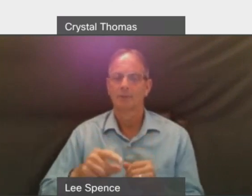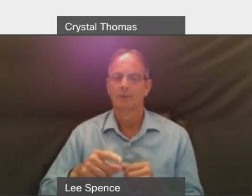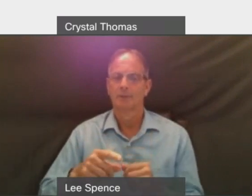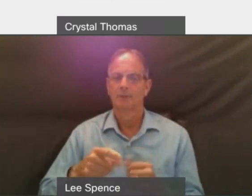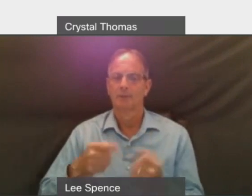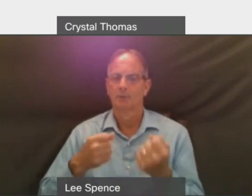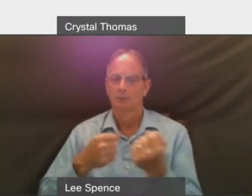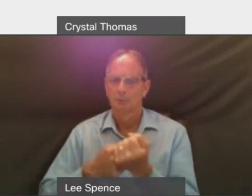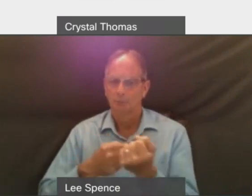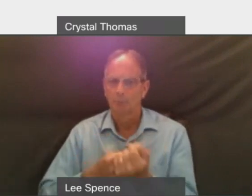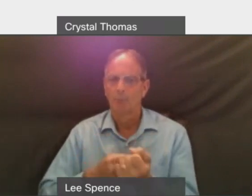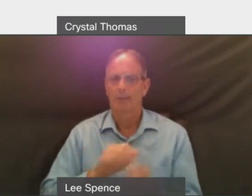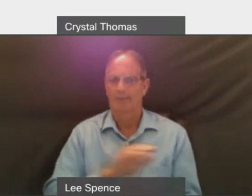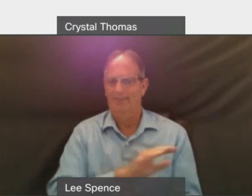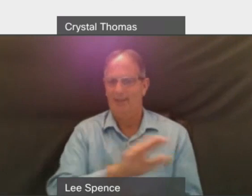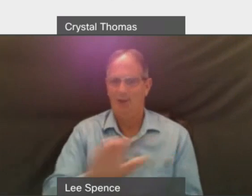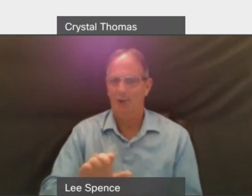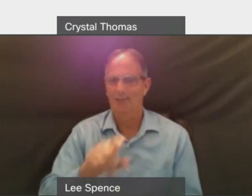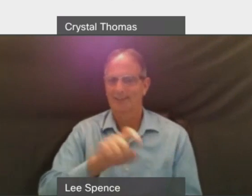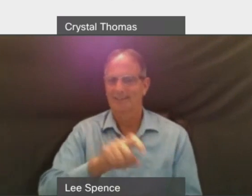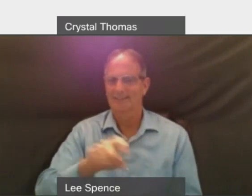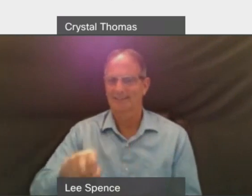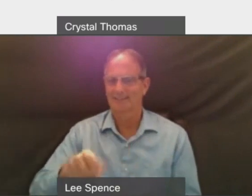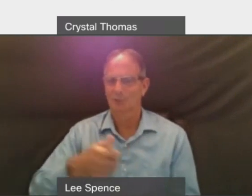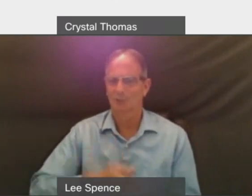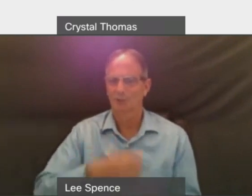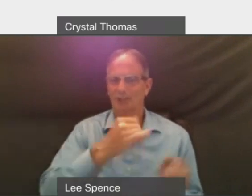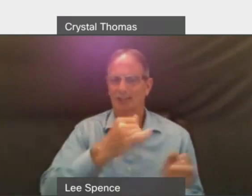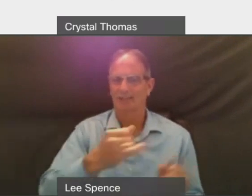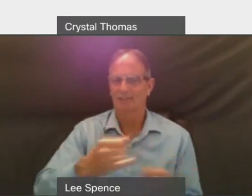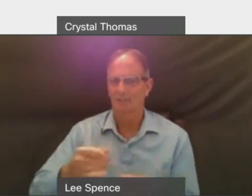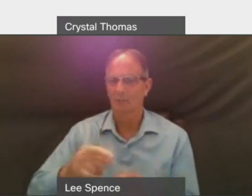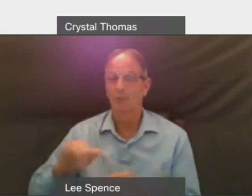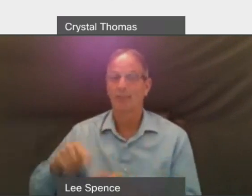their individual needs. And so that particular